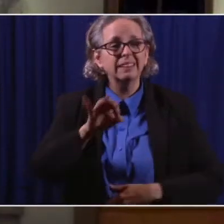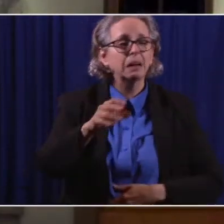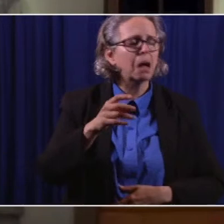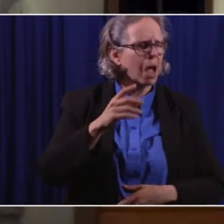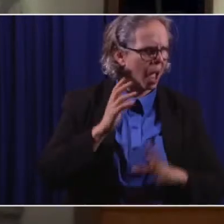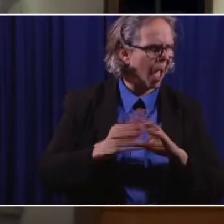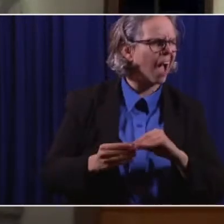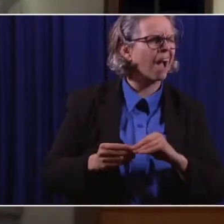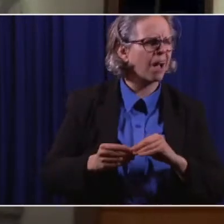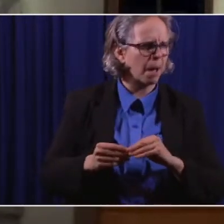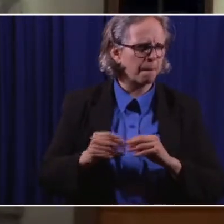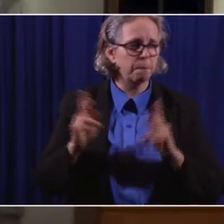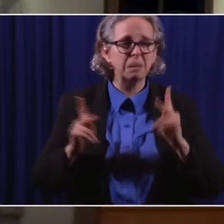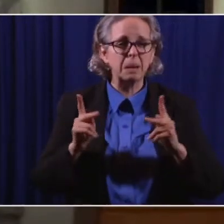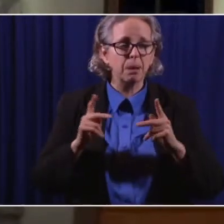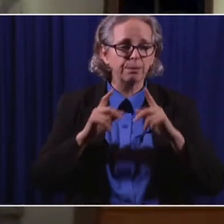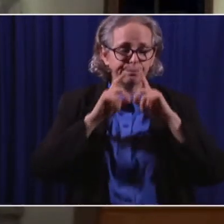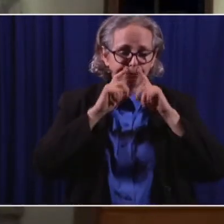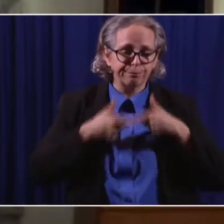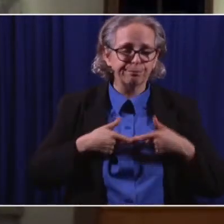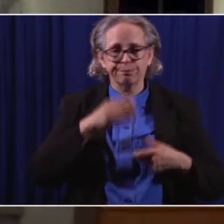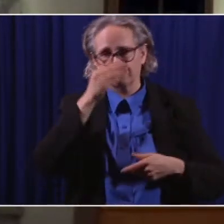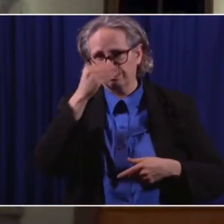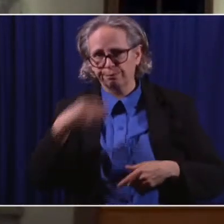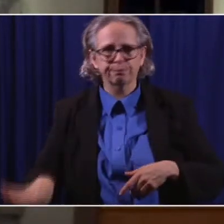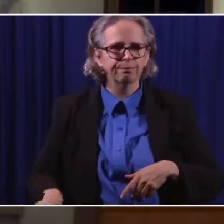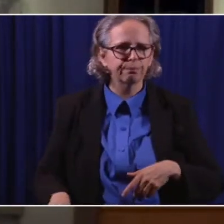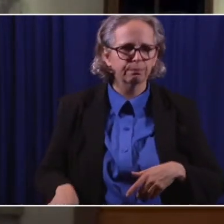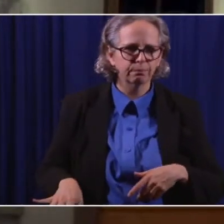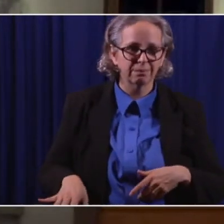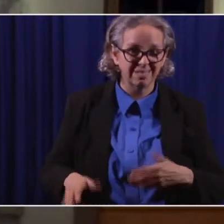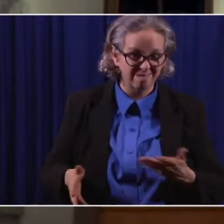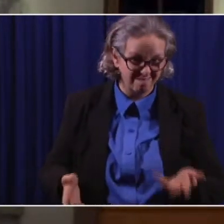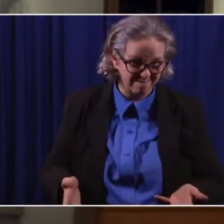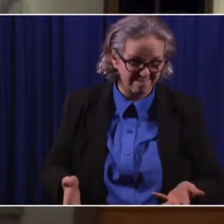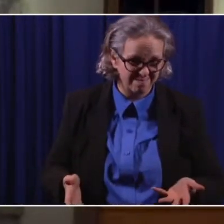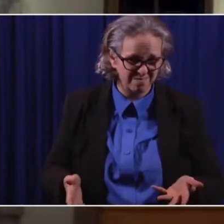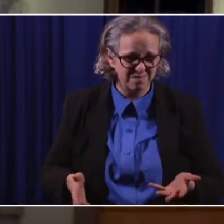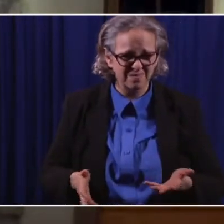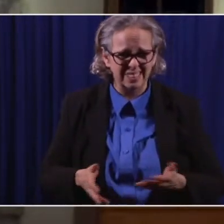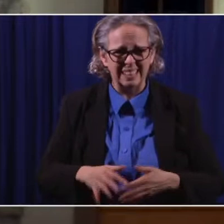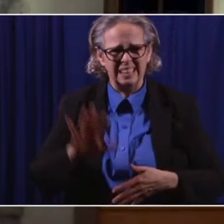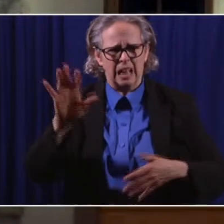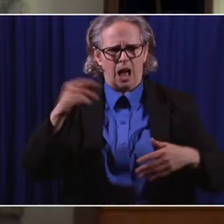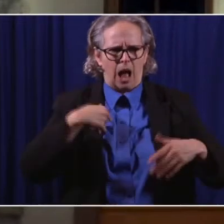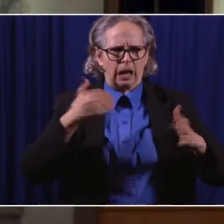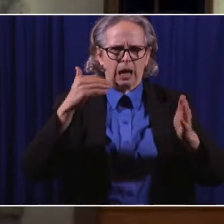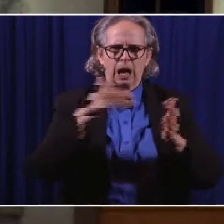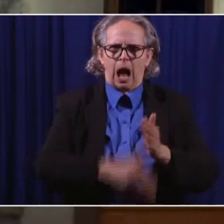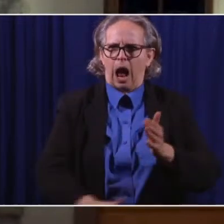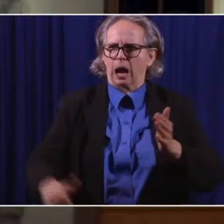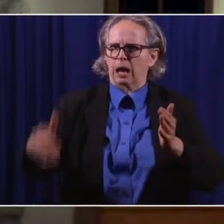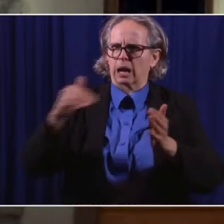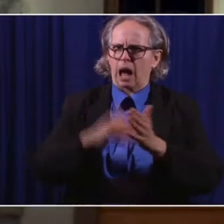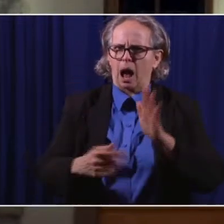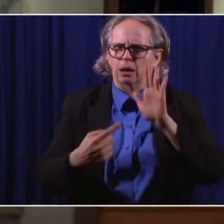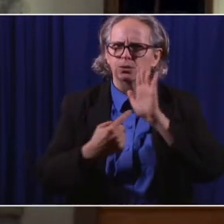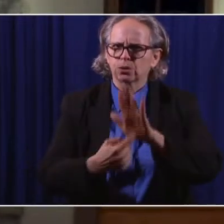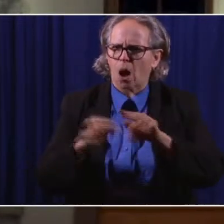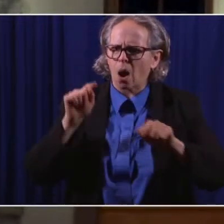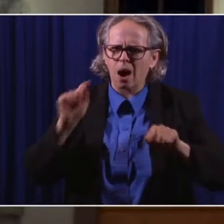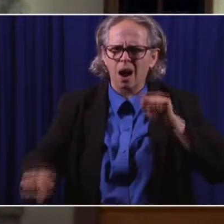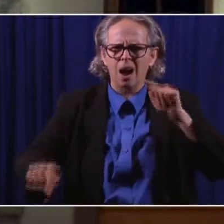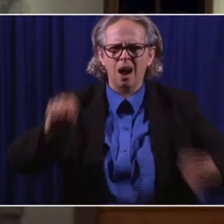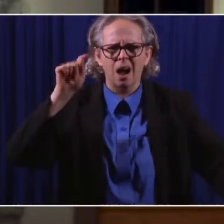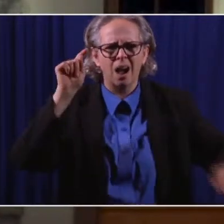we haven't talked much about this, when we're talking about people getting together, many times the health departments will report that people were